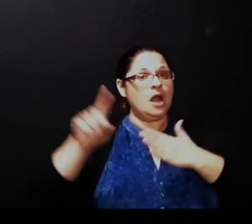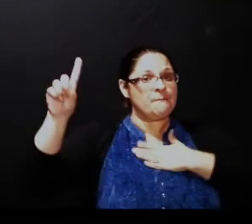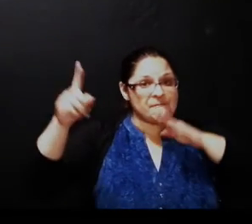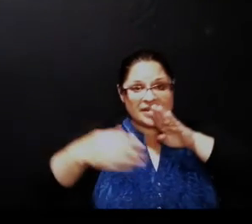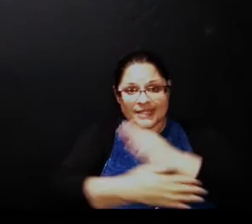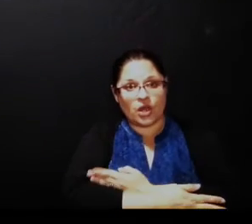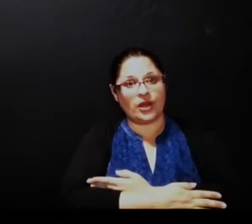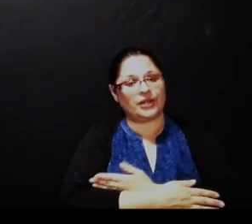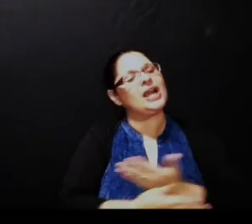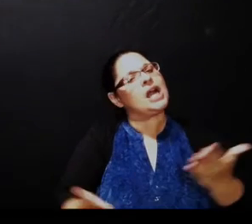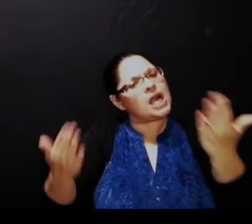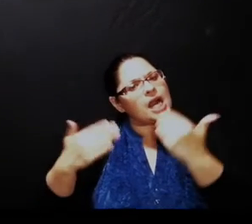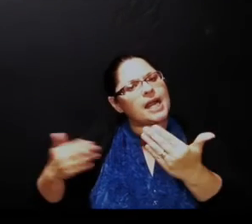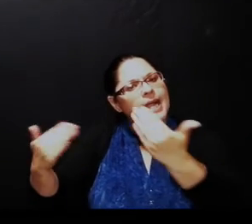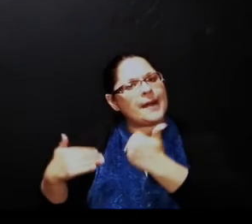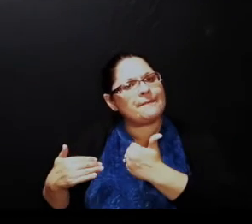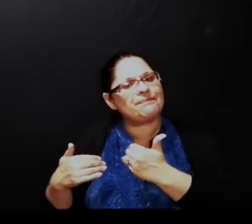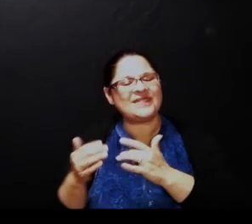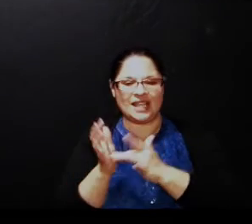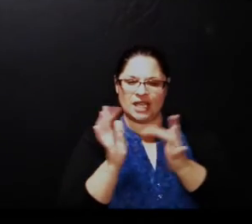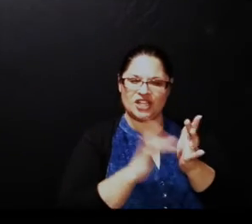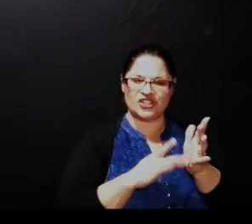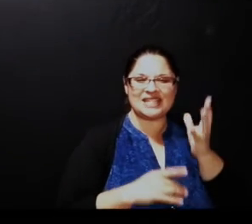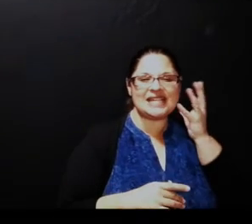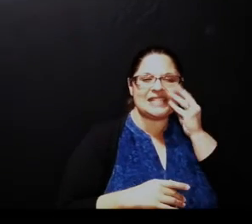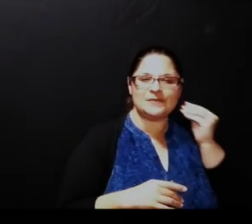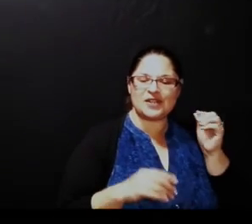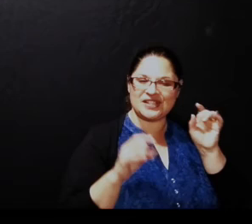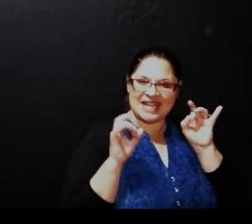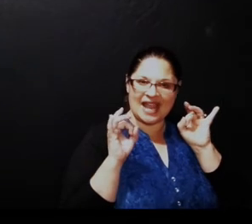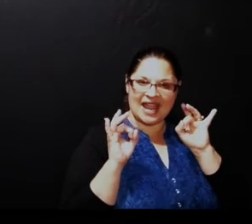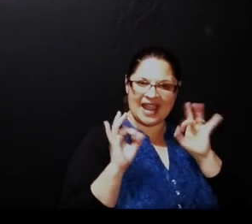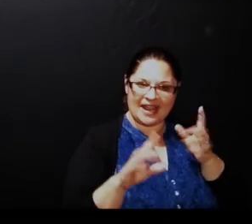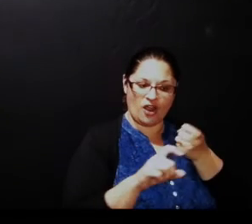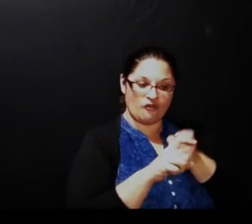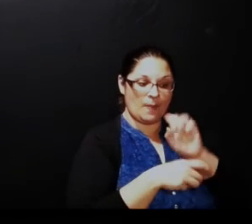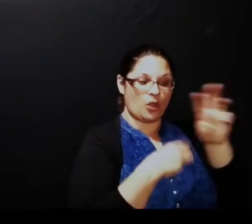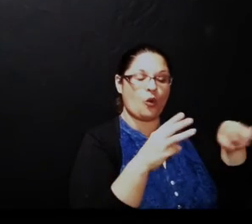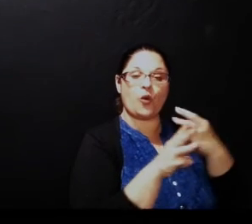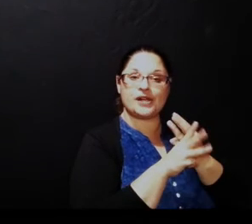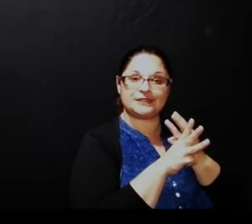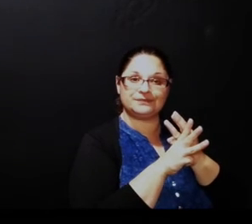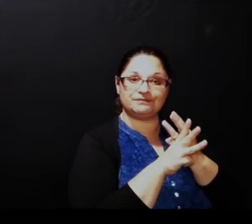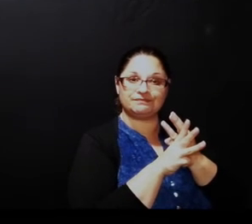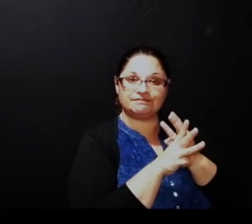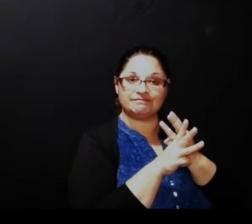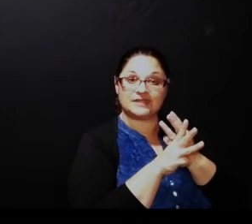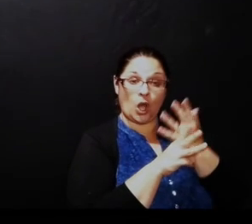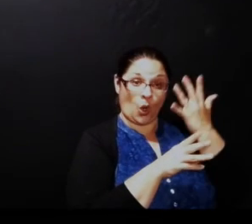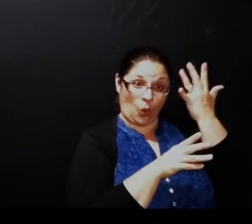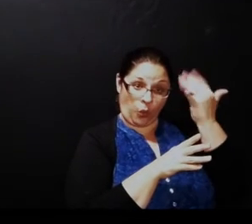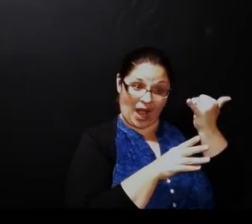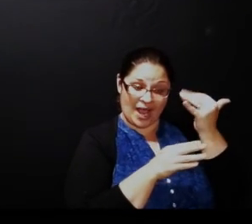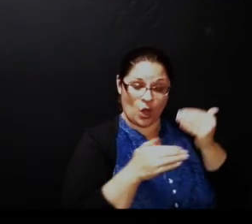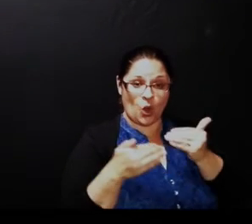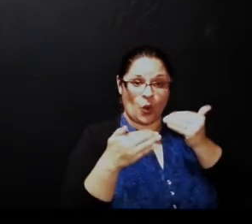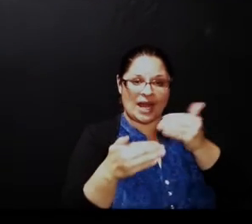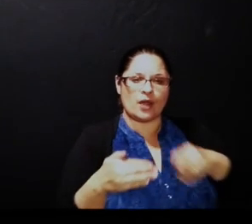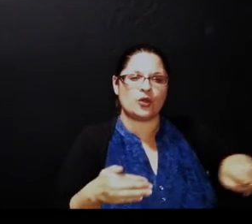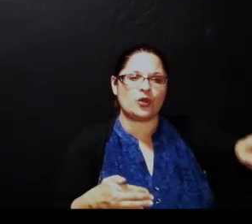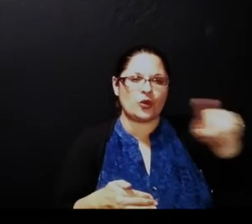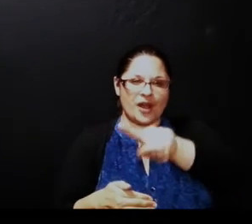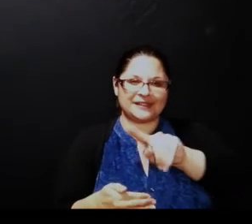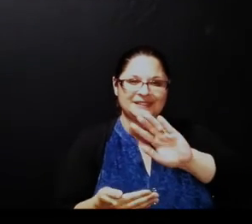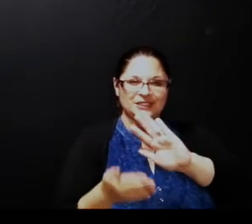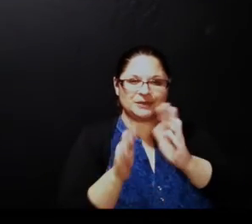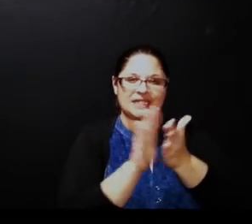so you could know the love of God. If you need him, this is the moment. Wherever you are, this is